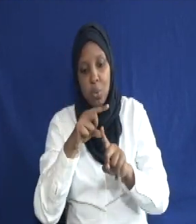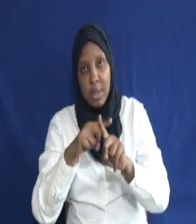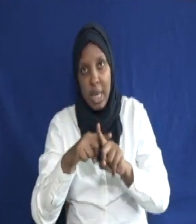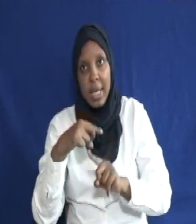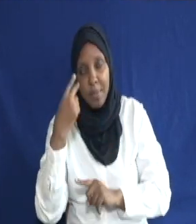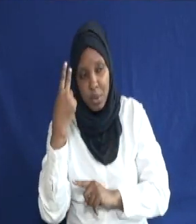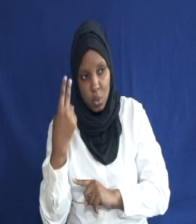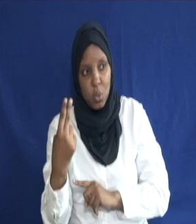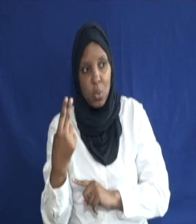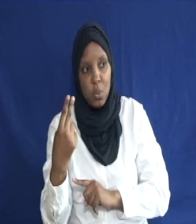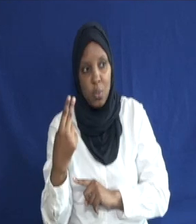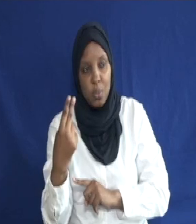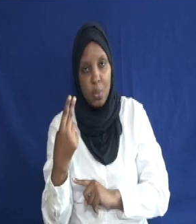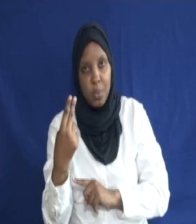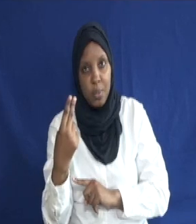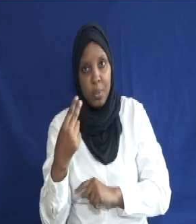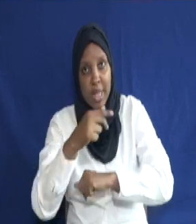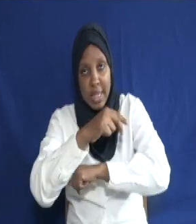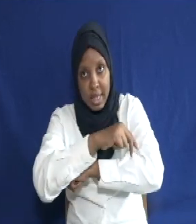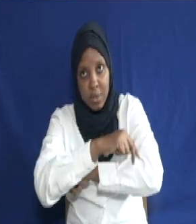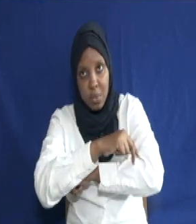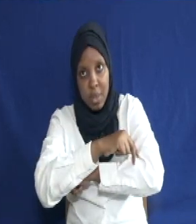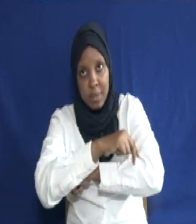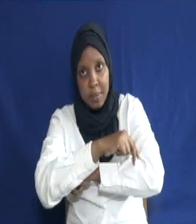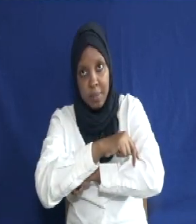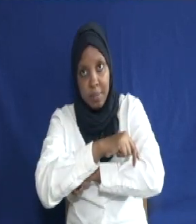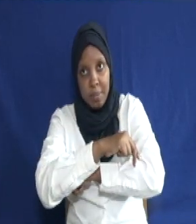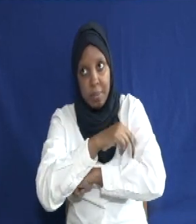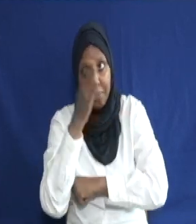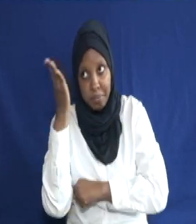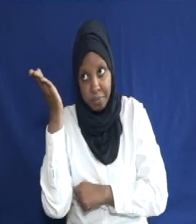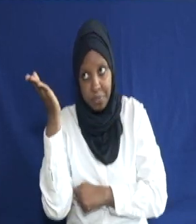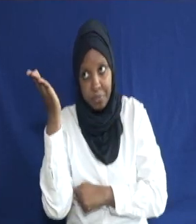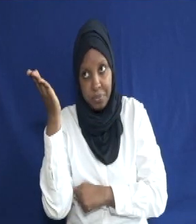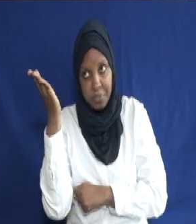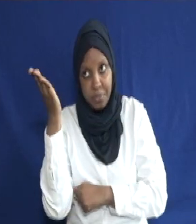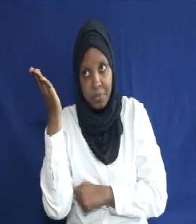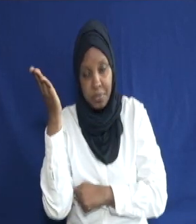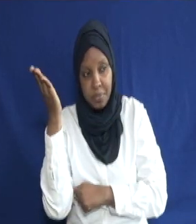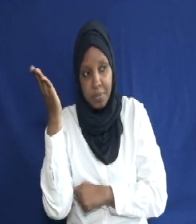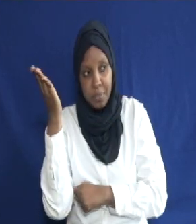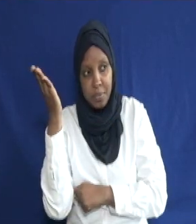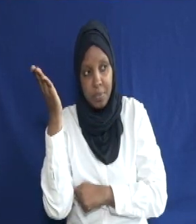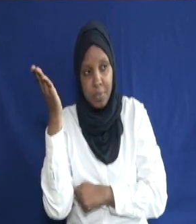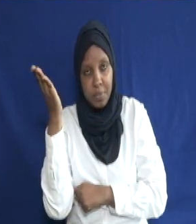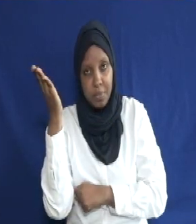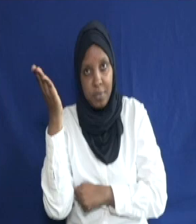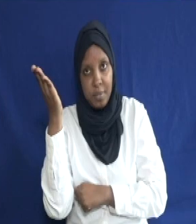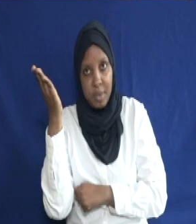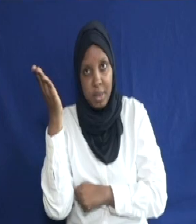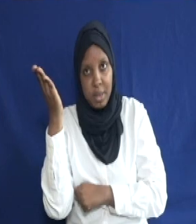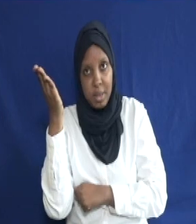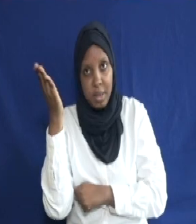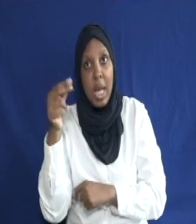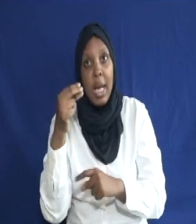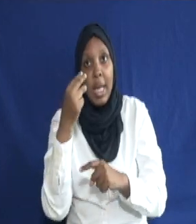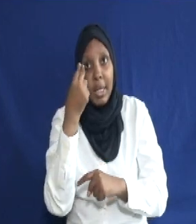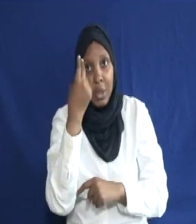the answer there. We just multiply 2 times 2. It means here is